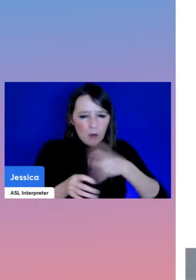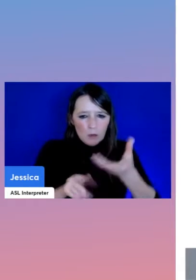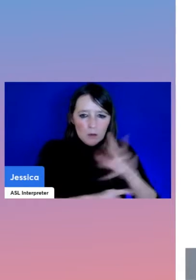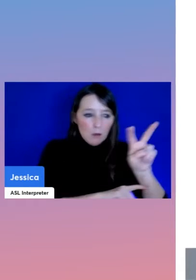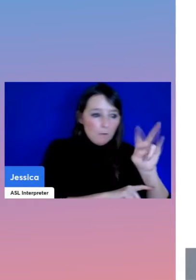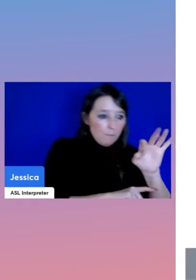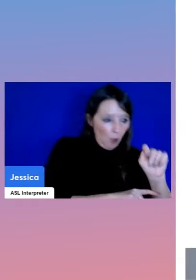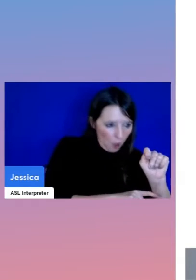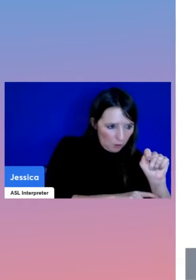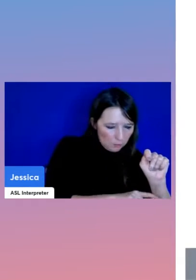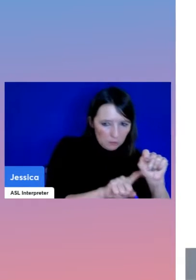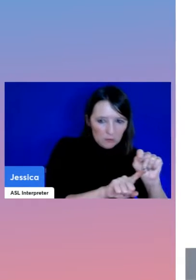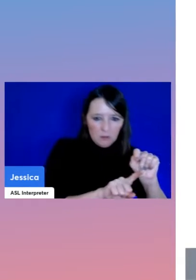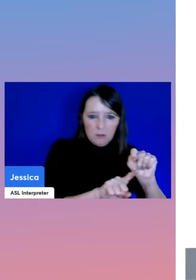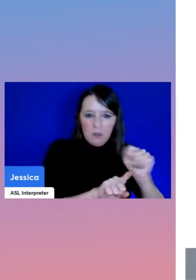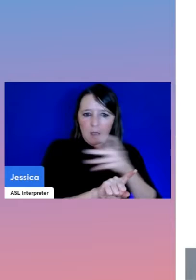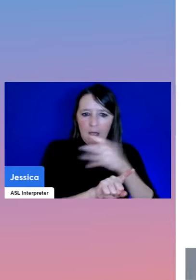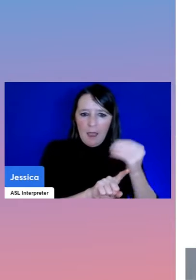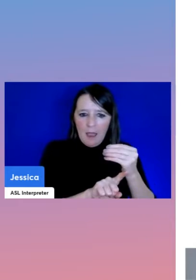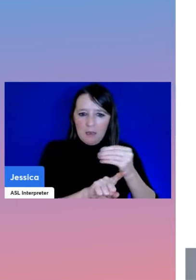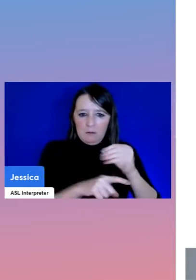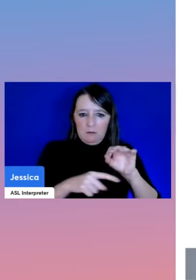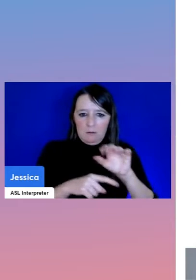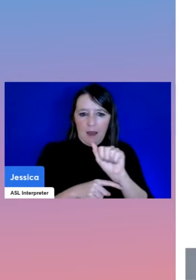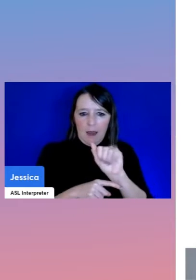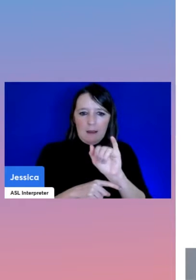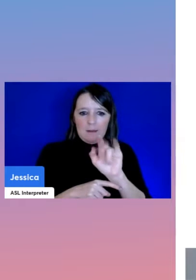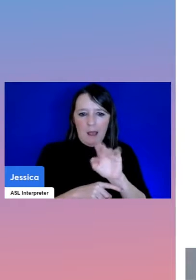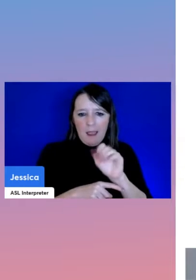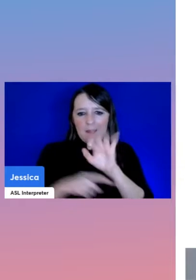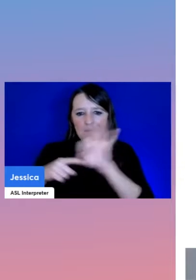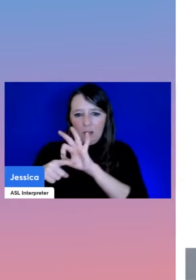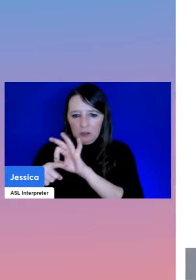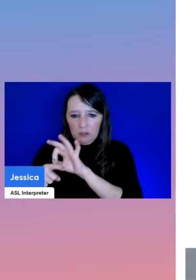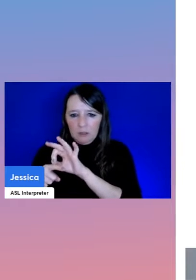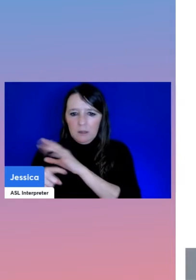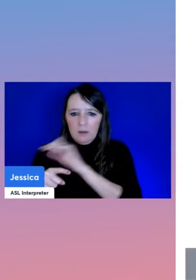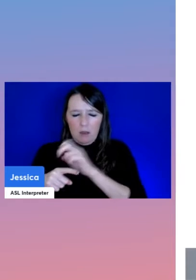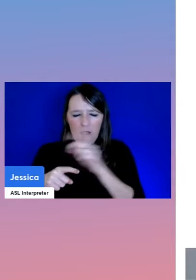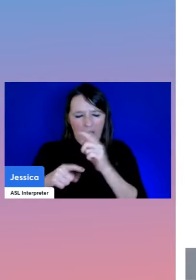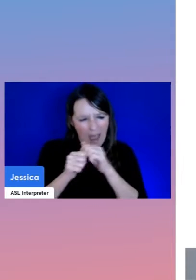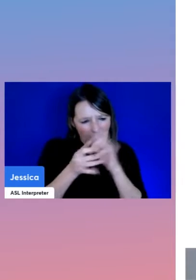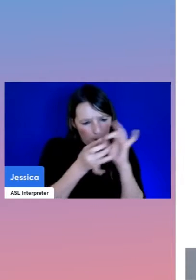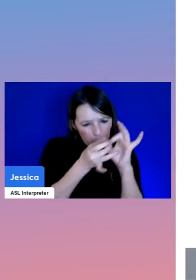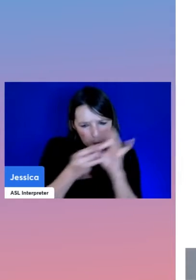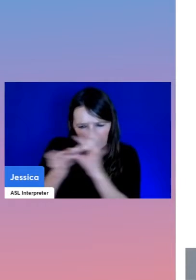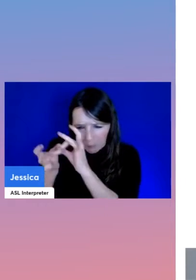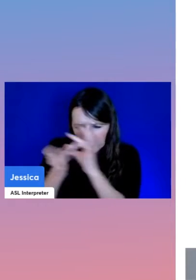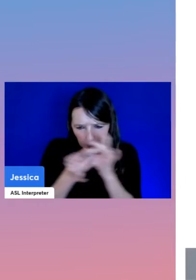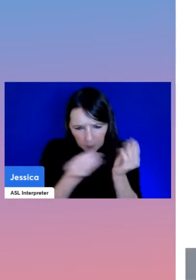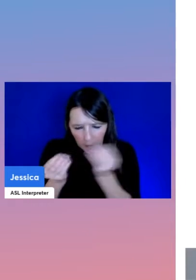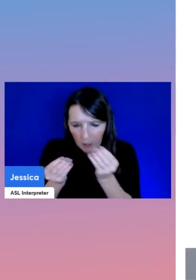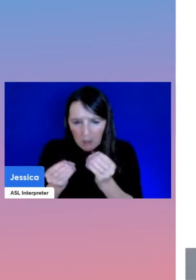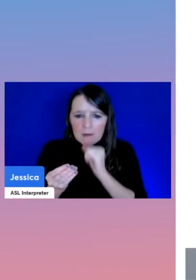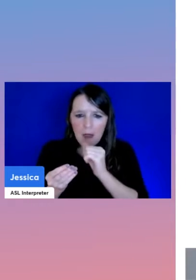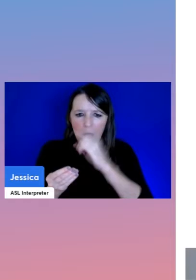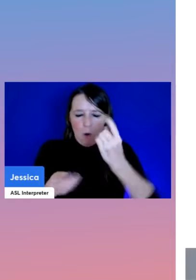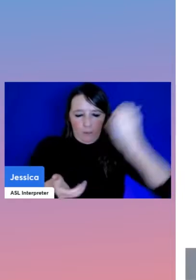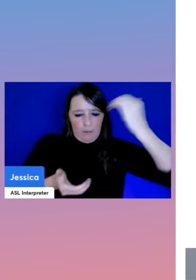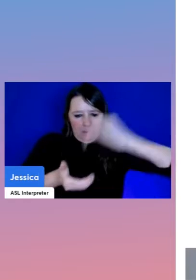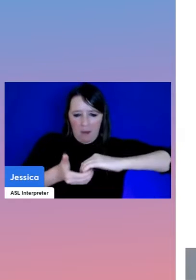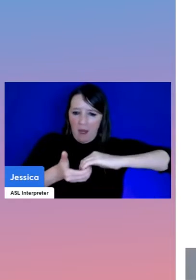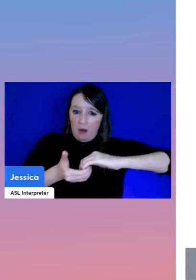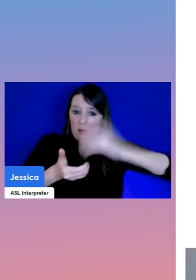Vault's auto-unseal function and Azure Key Vault. This isn't just a pairing, it acts as a